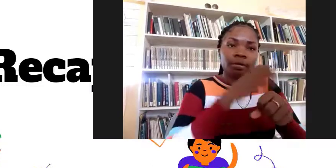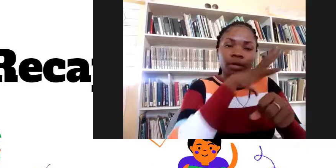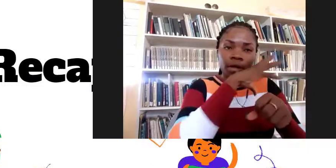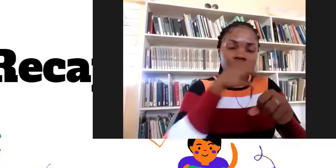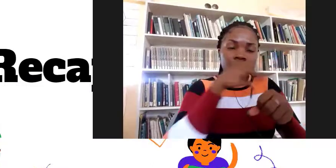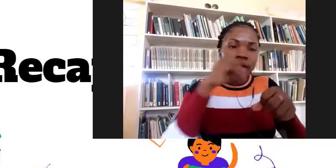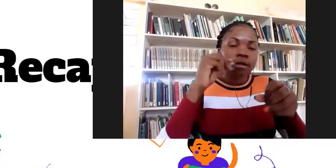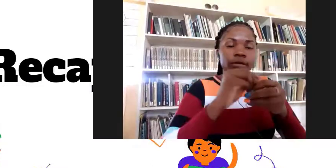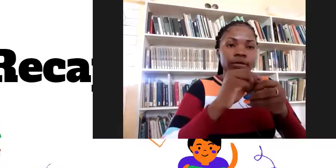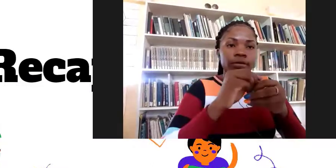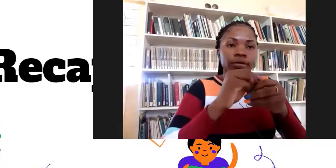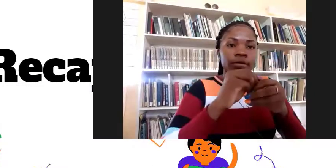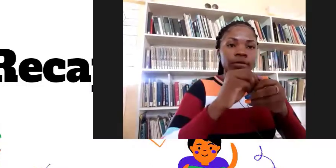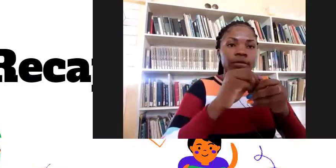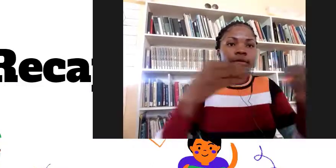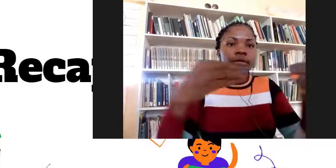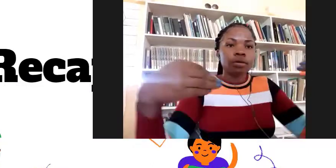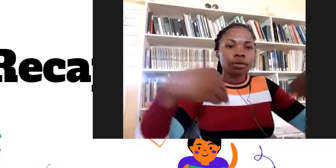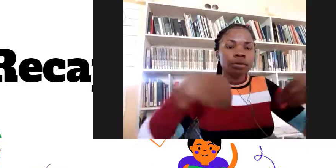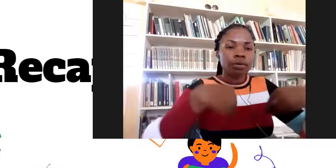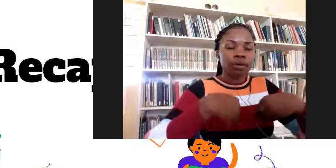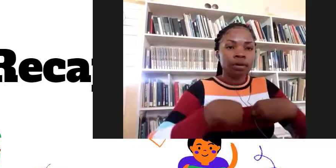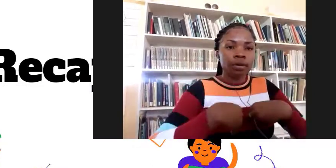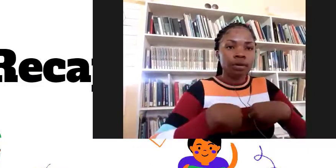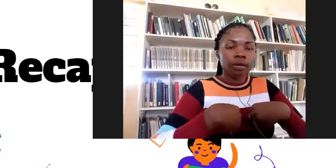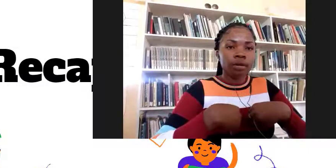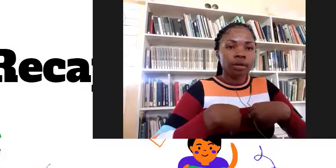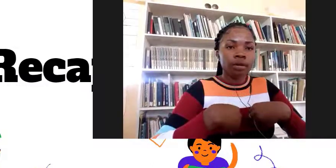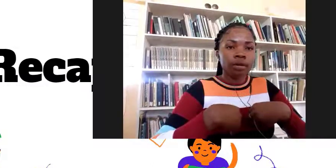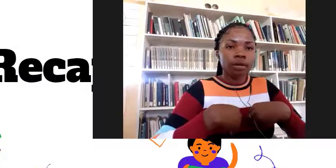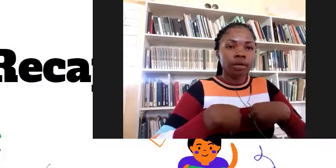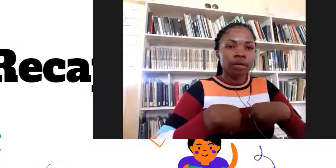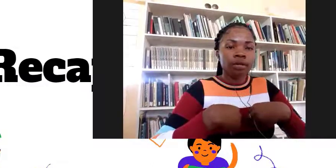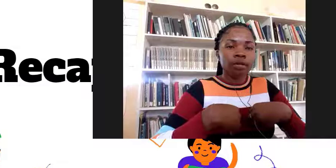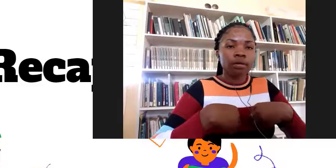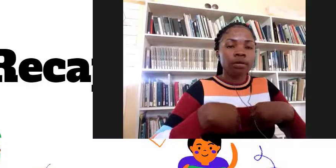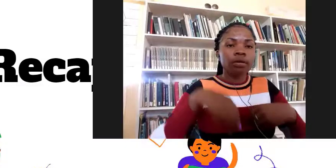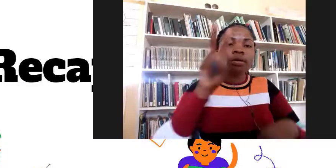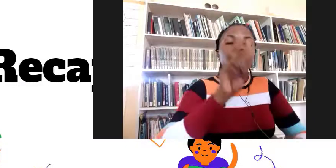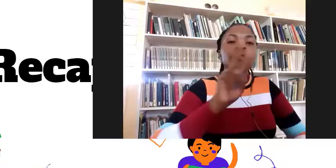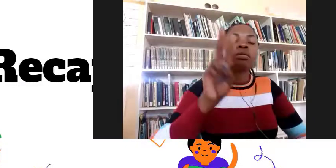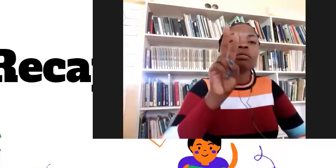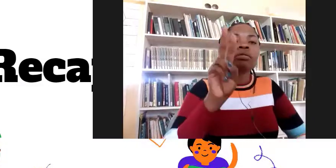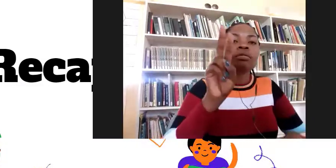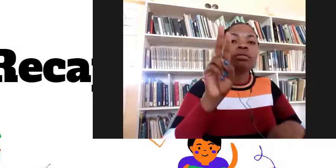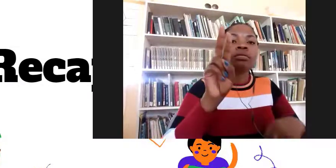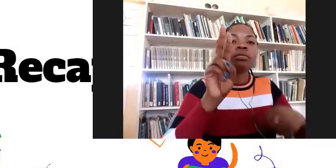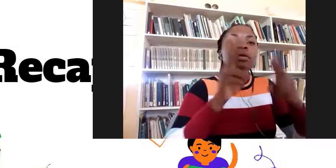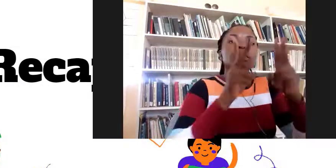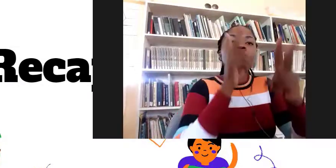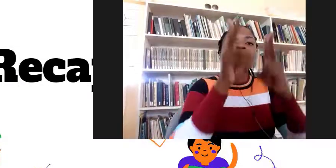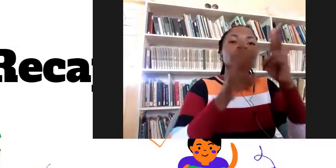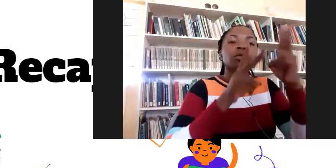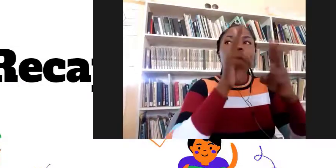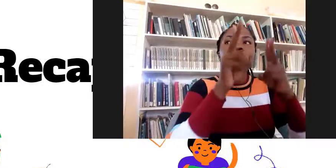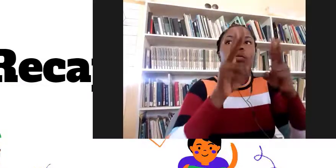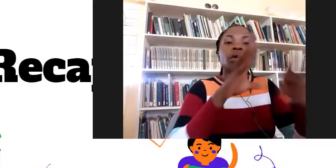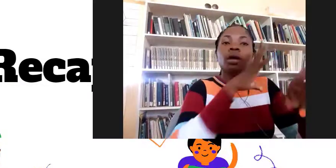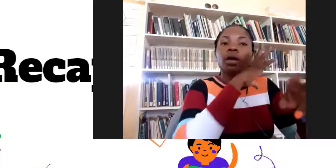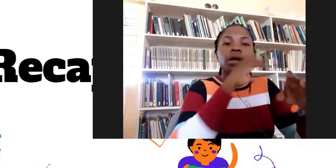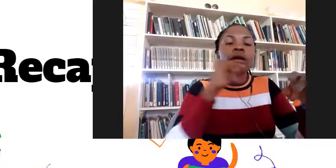22 and 19 as our numbers, and on multiplying them using